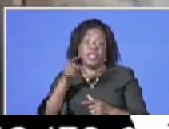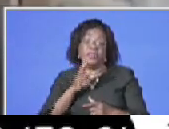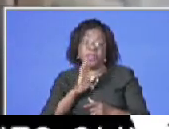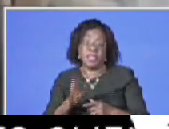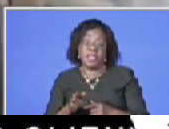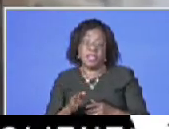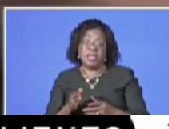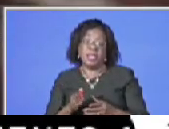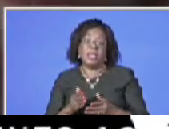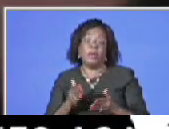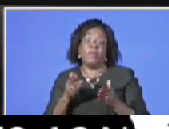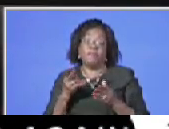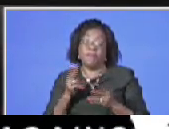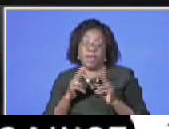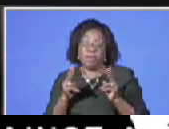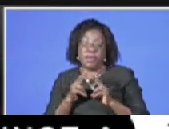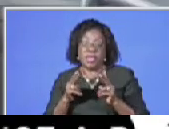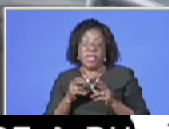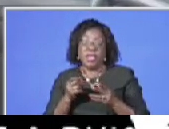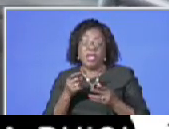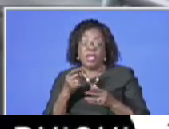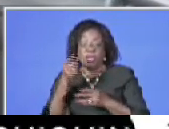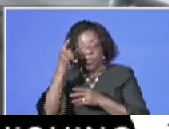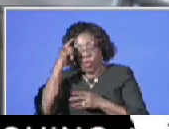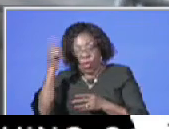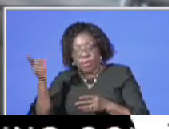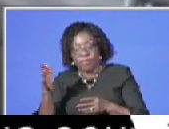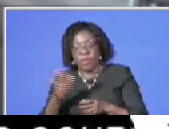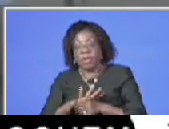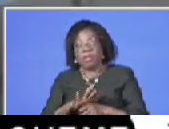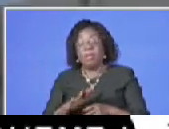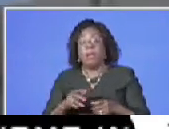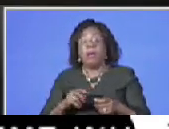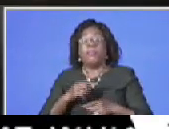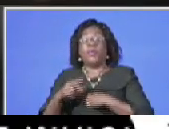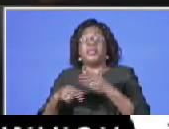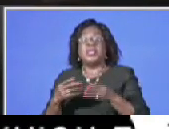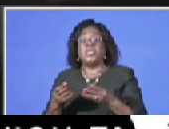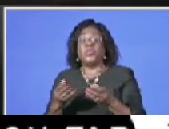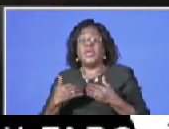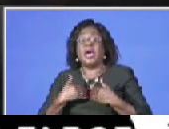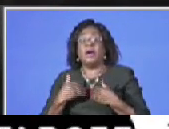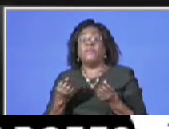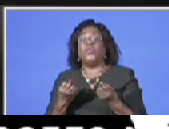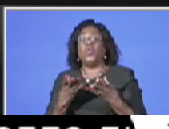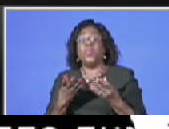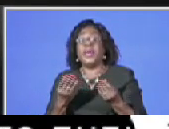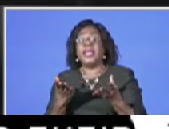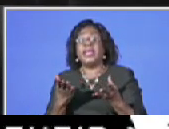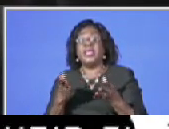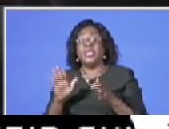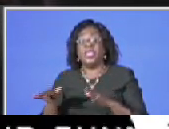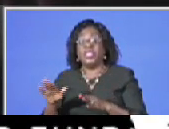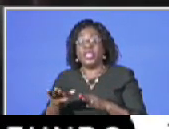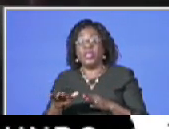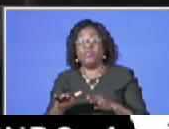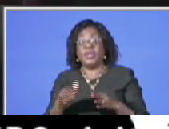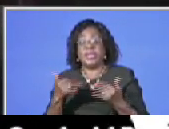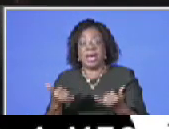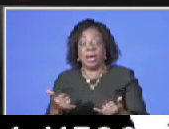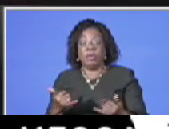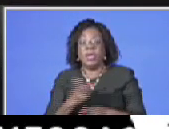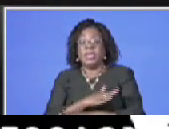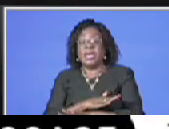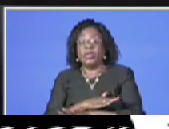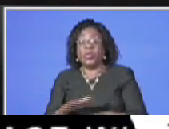fashion. I think we have way too many children at the present time who do not have stable home environments. And the best thing that we